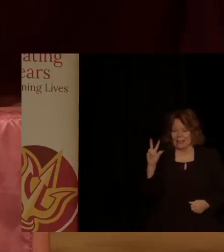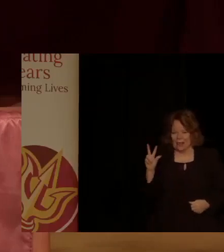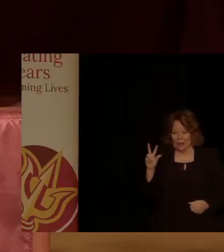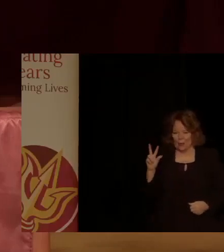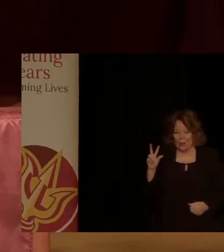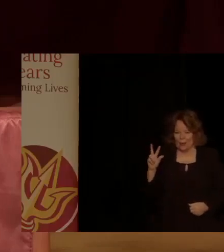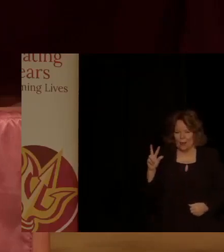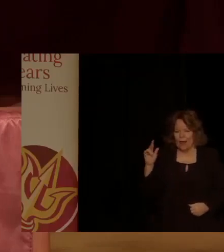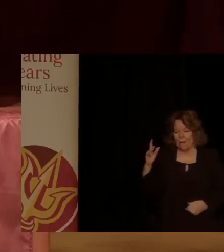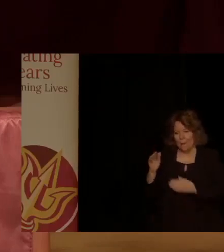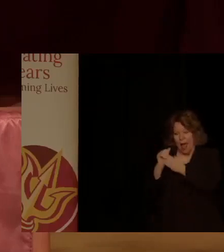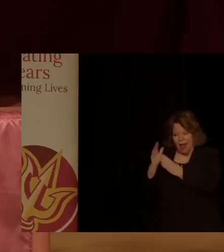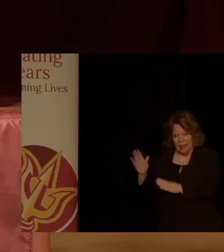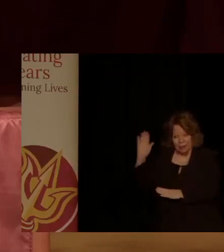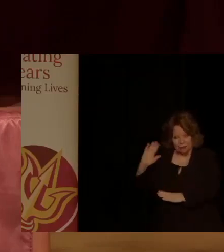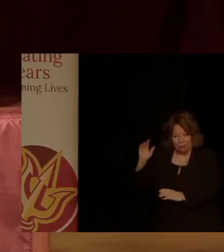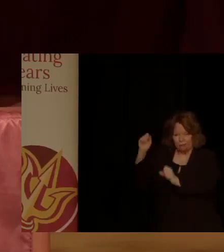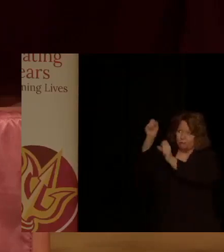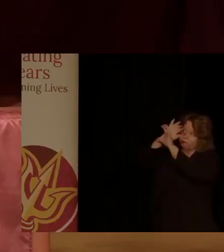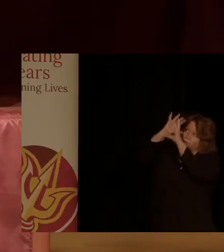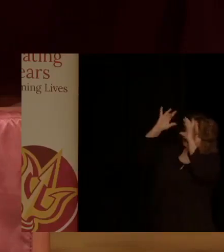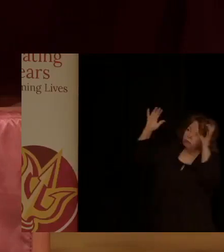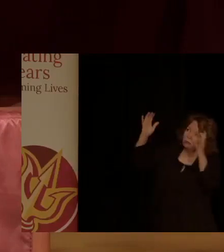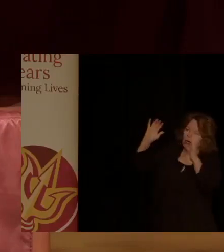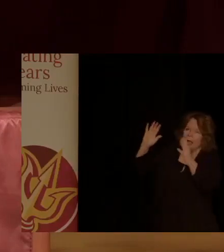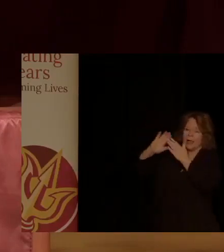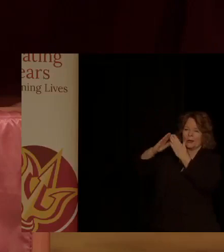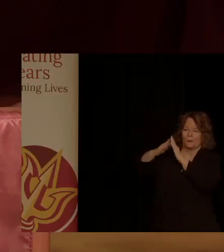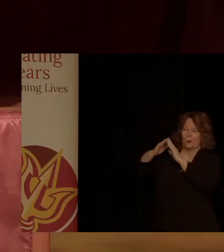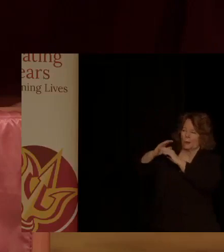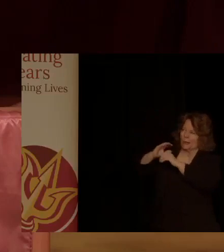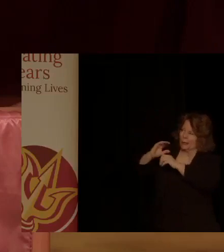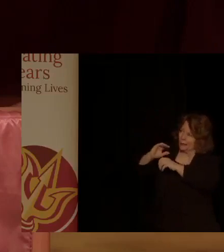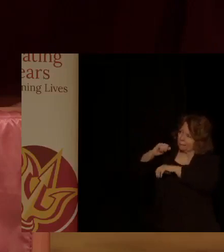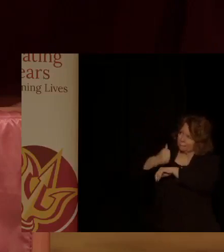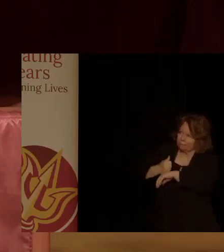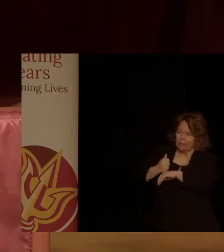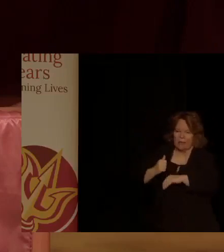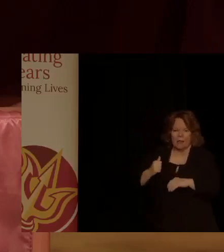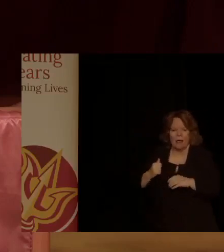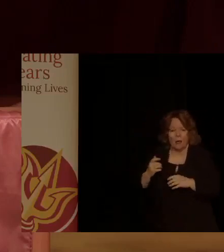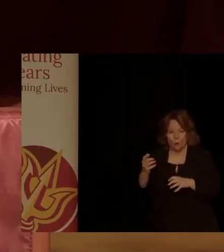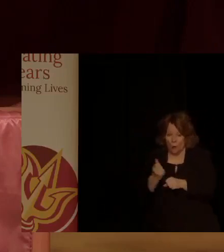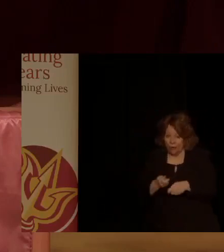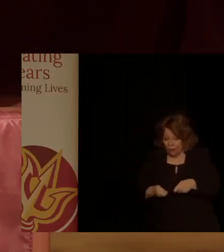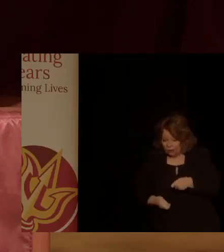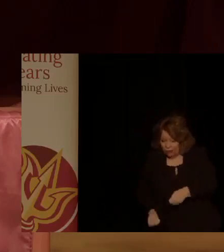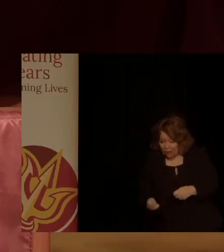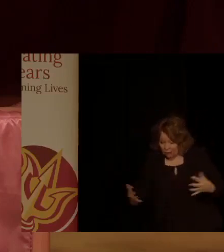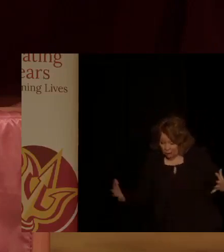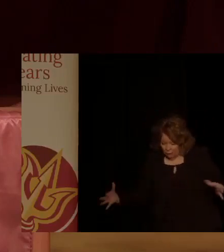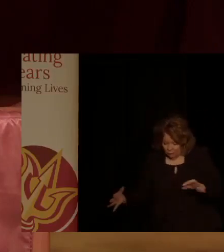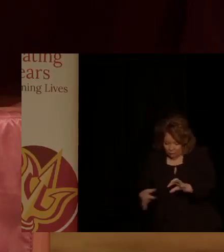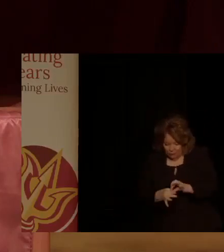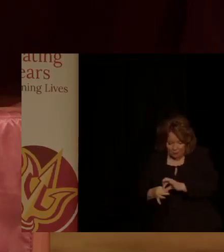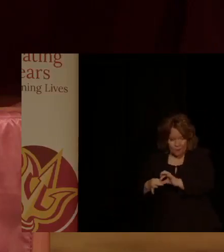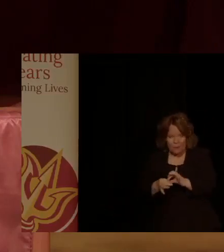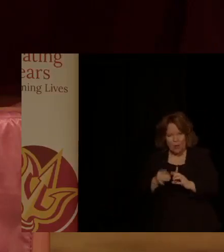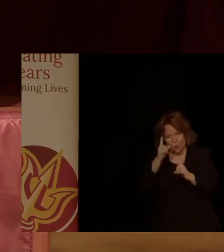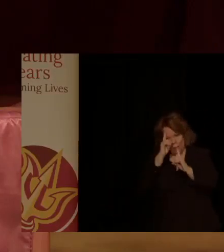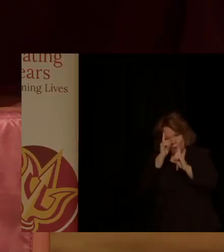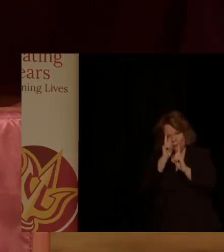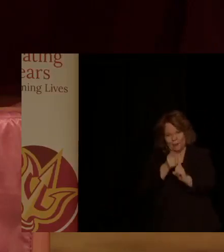visionary leaders and community champions who came together with shovels in hand and a resolute mission